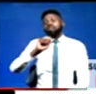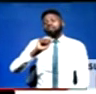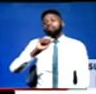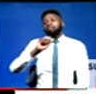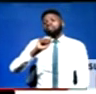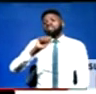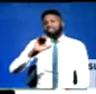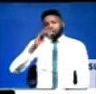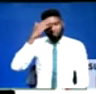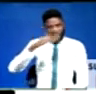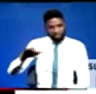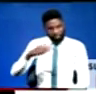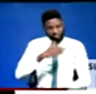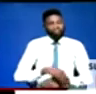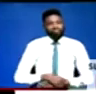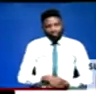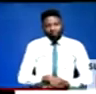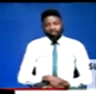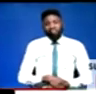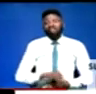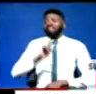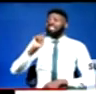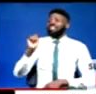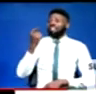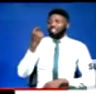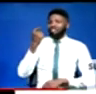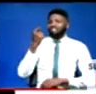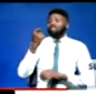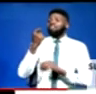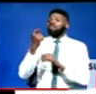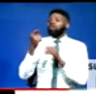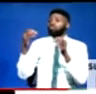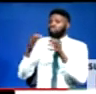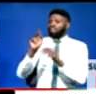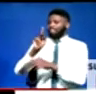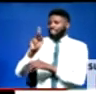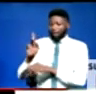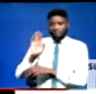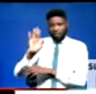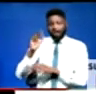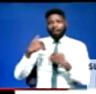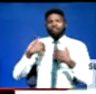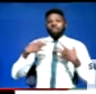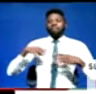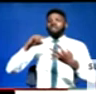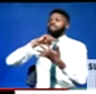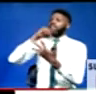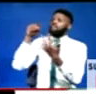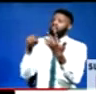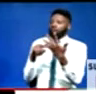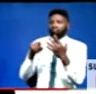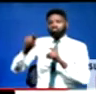where Kenya Kwanza has settled on 5 nominees for the East African Legislative Assembly ahead of